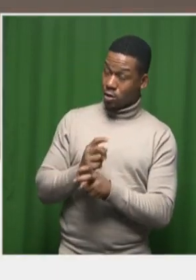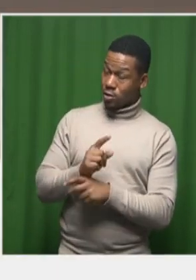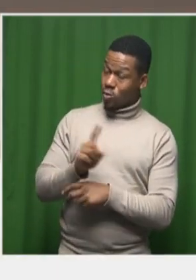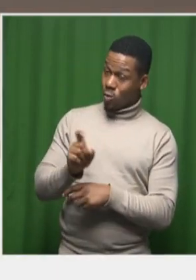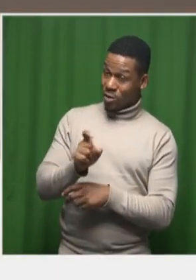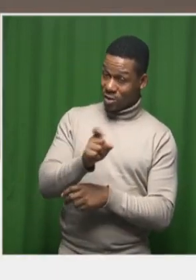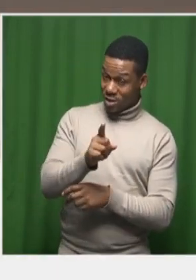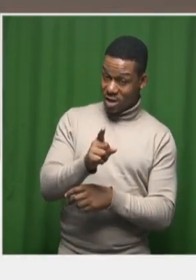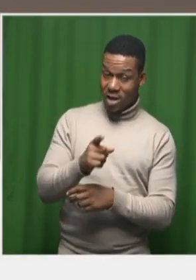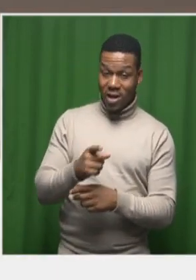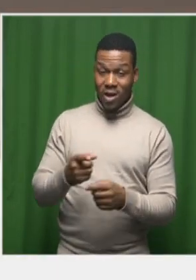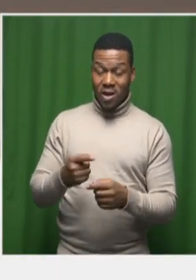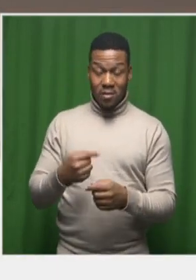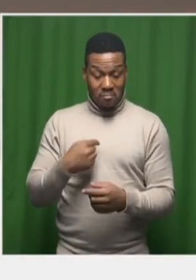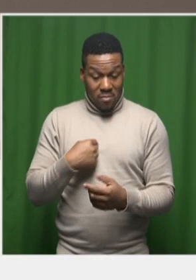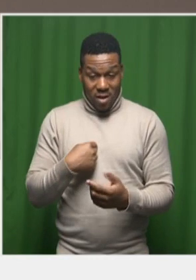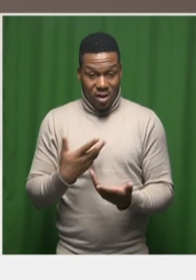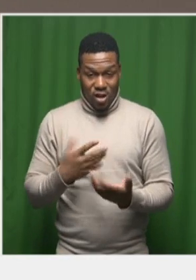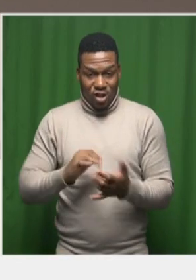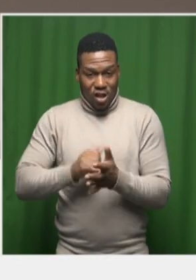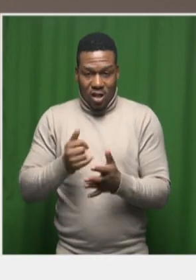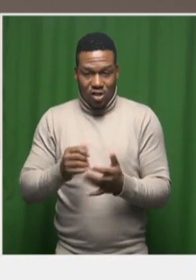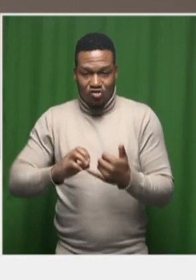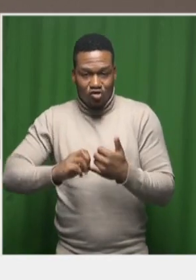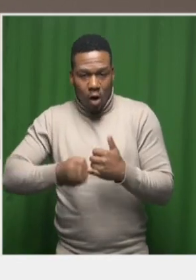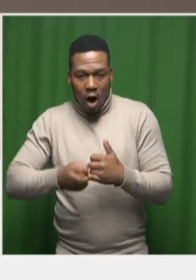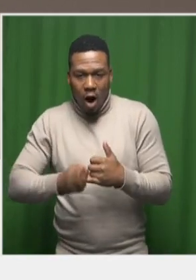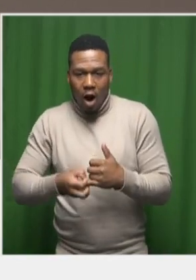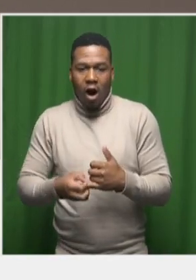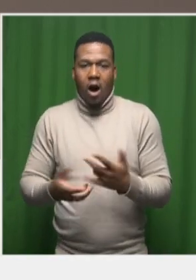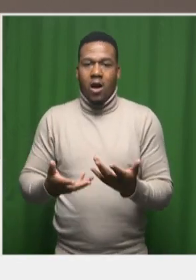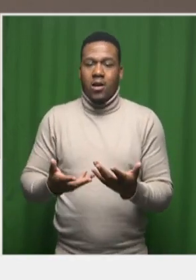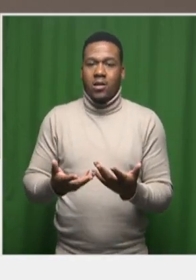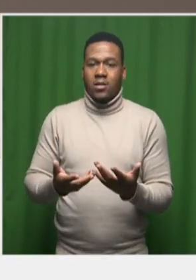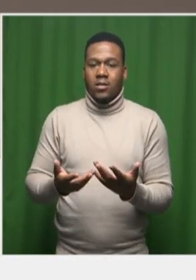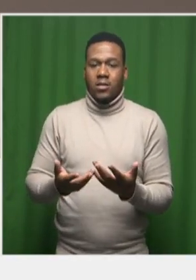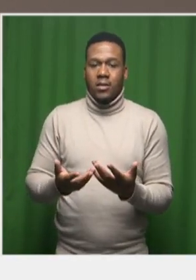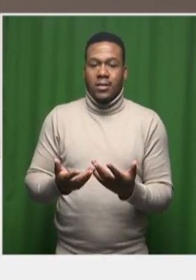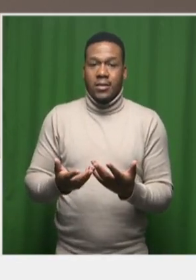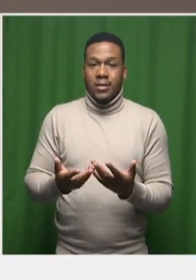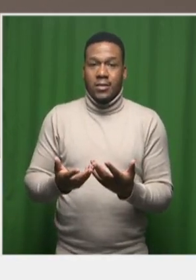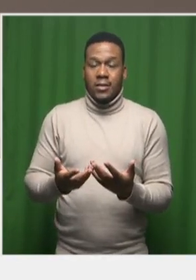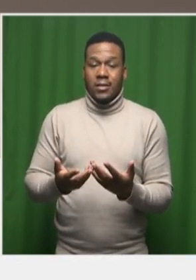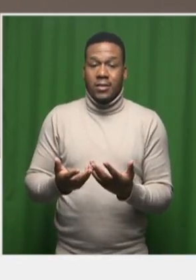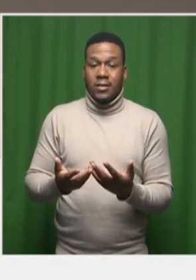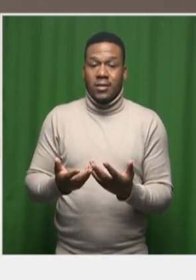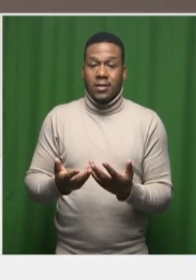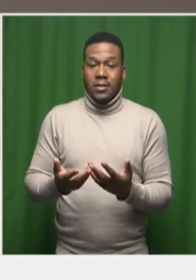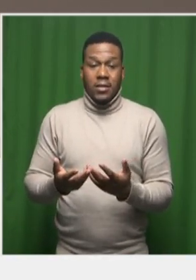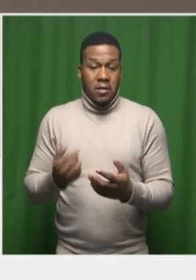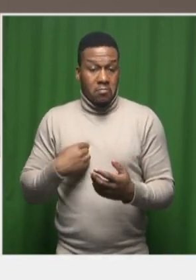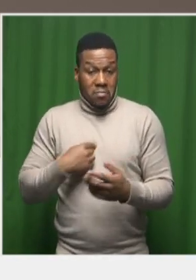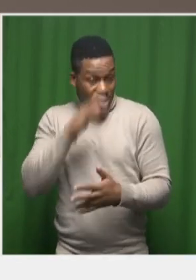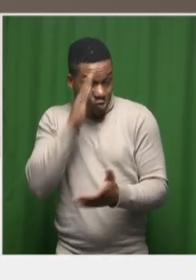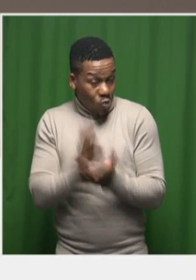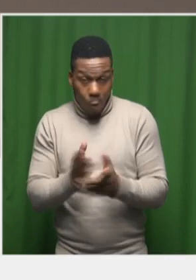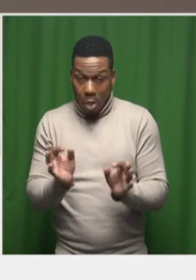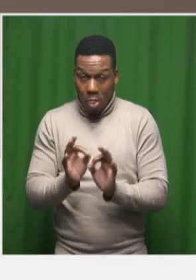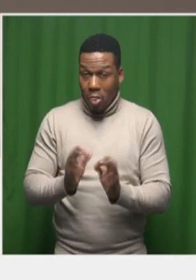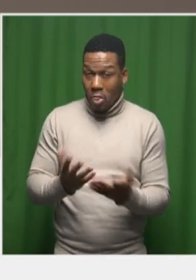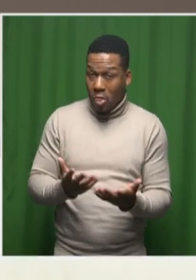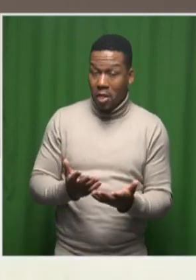and for us it showed that it worked. You know, I think I wasn't sure myself. You